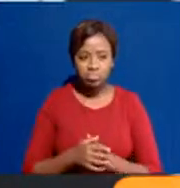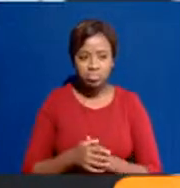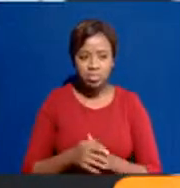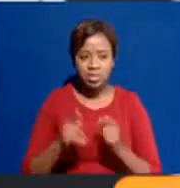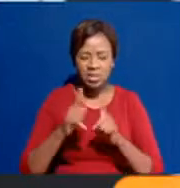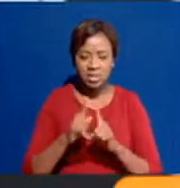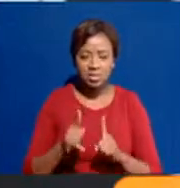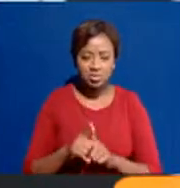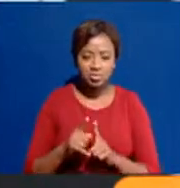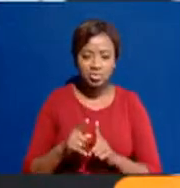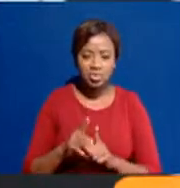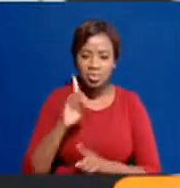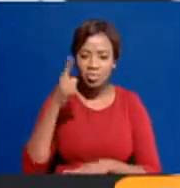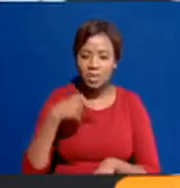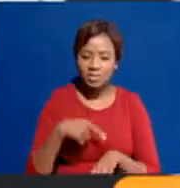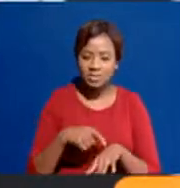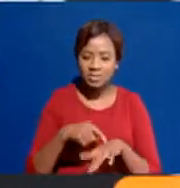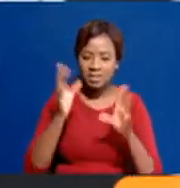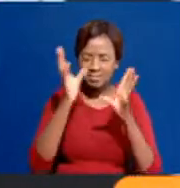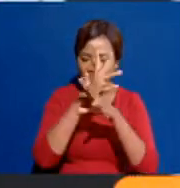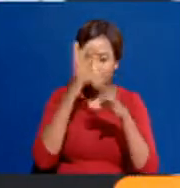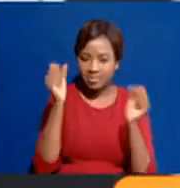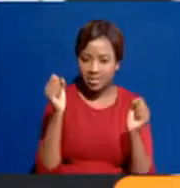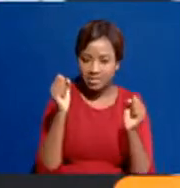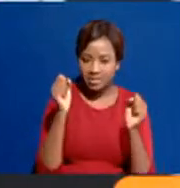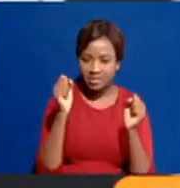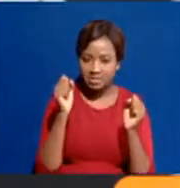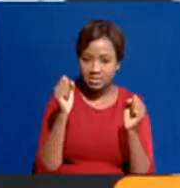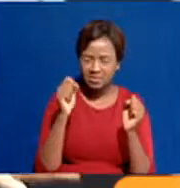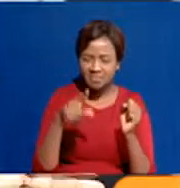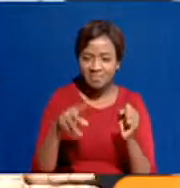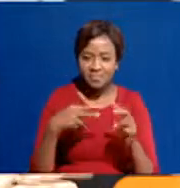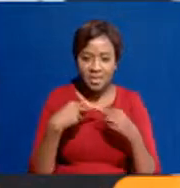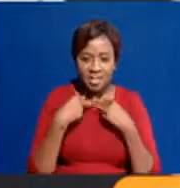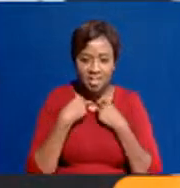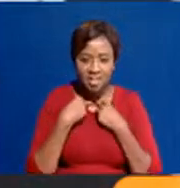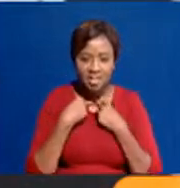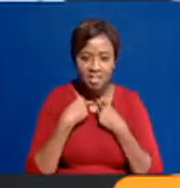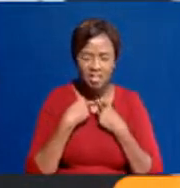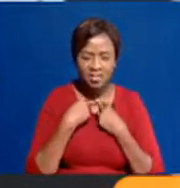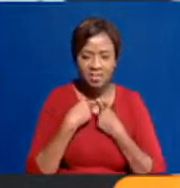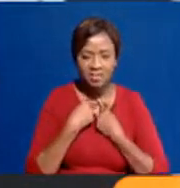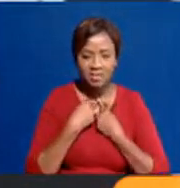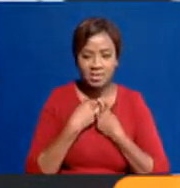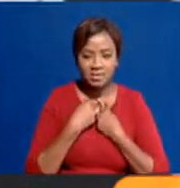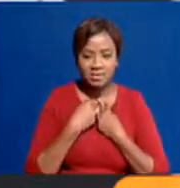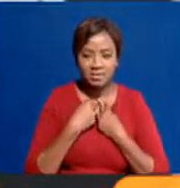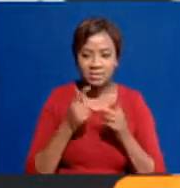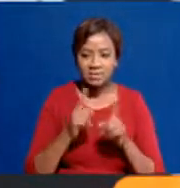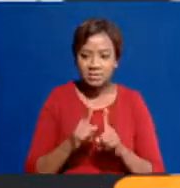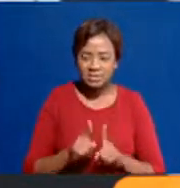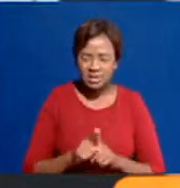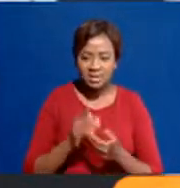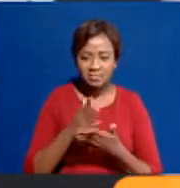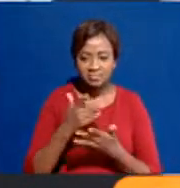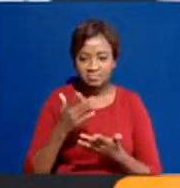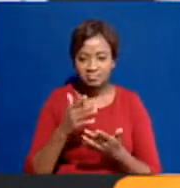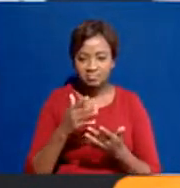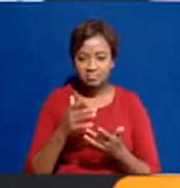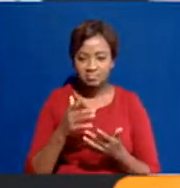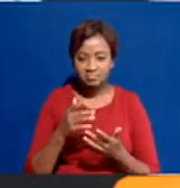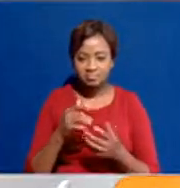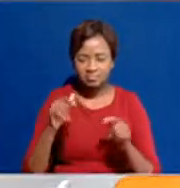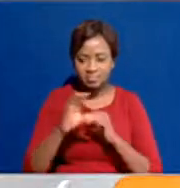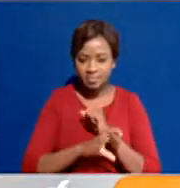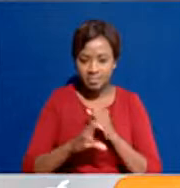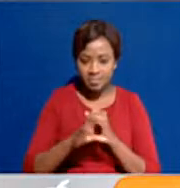there was a time the president would not even be able to go to Kisumu. Yeah, some parts of this country were almost Raila refusing to